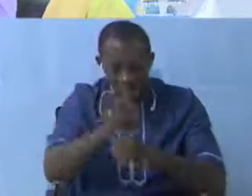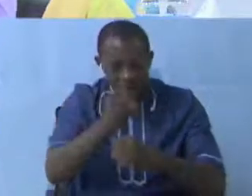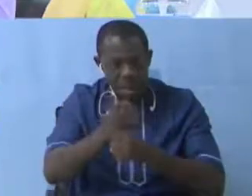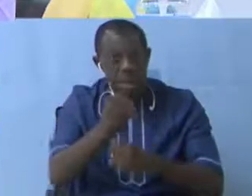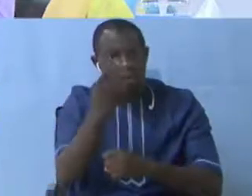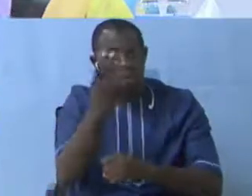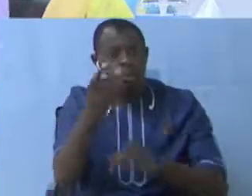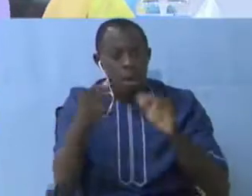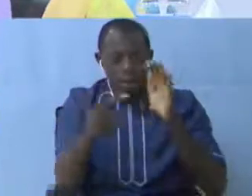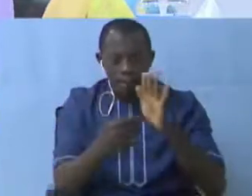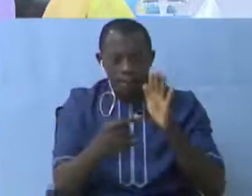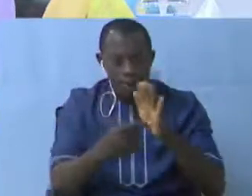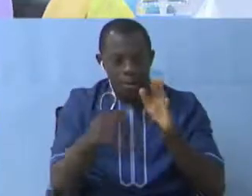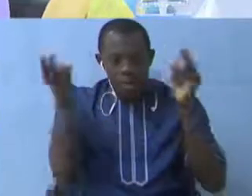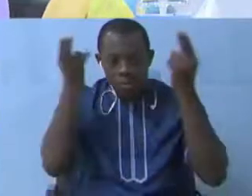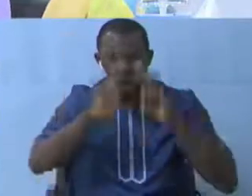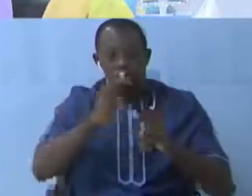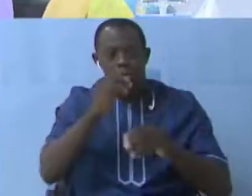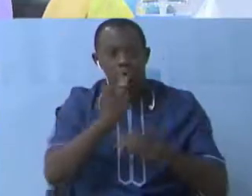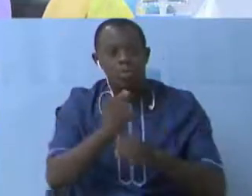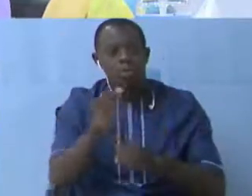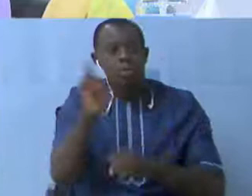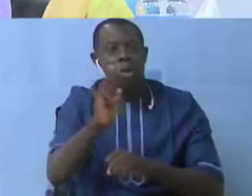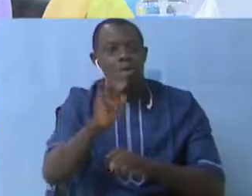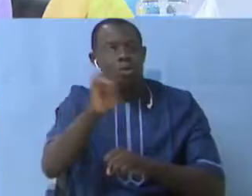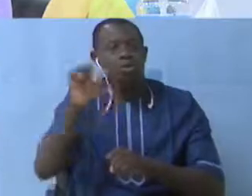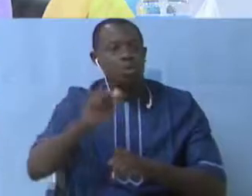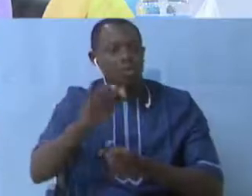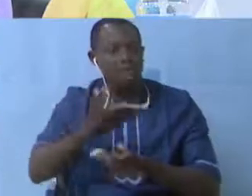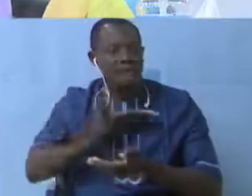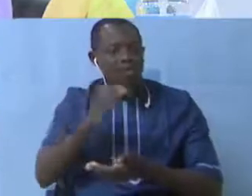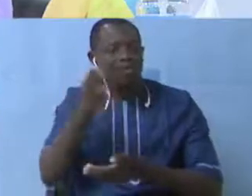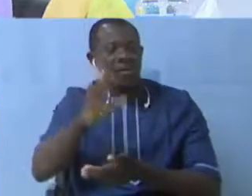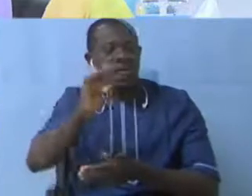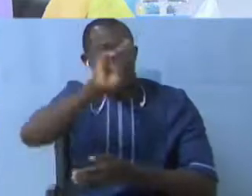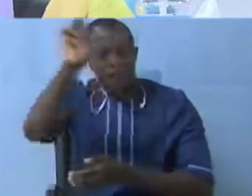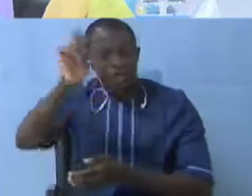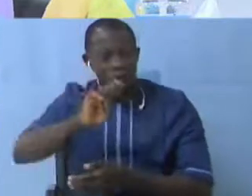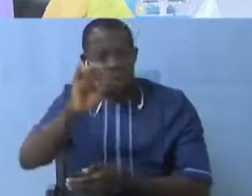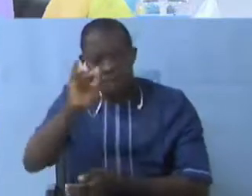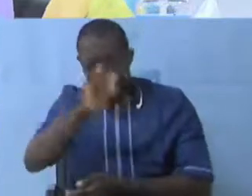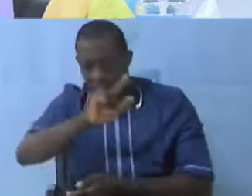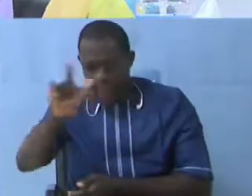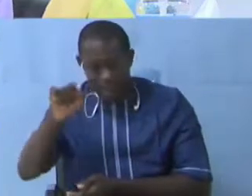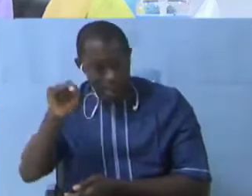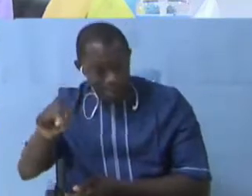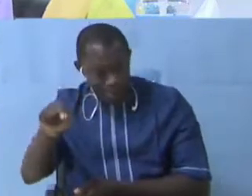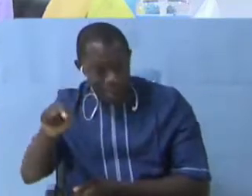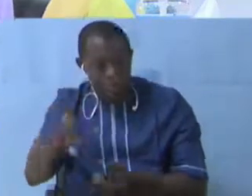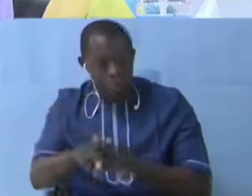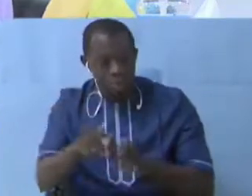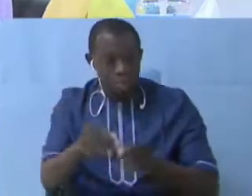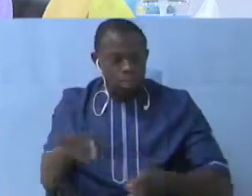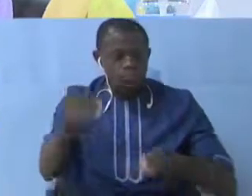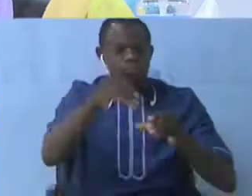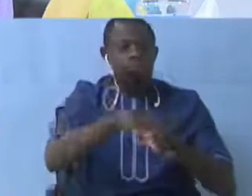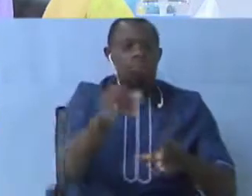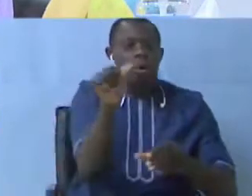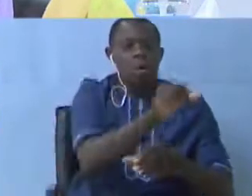and ensure that what they couldn't get through the national media law, they bring those